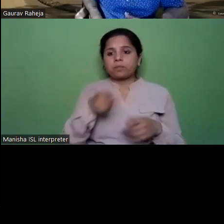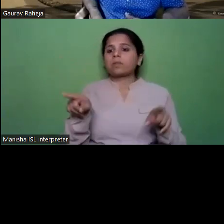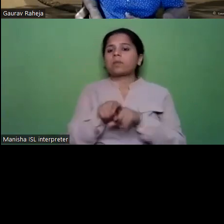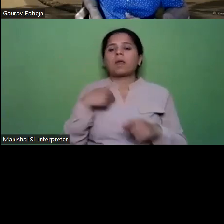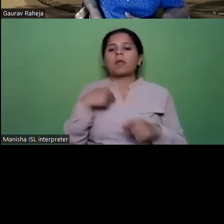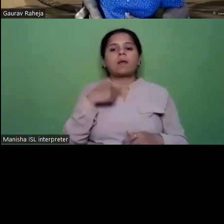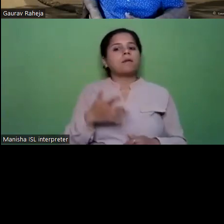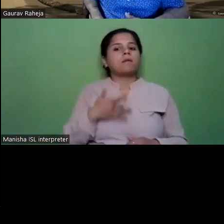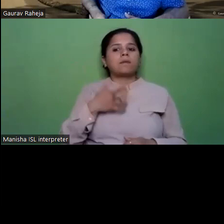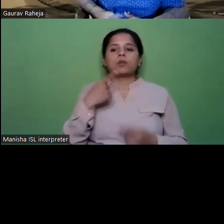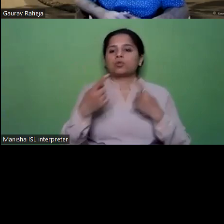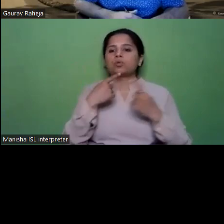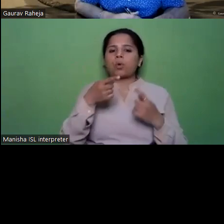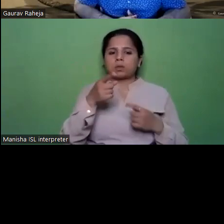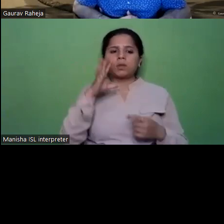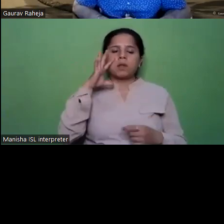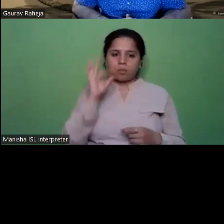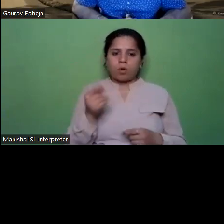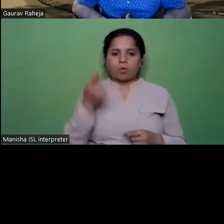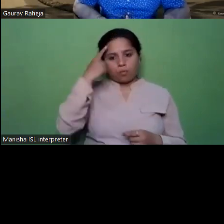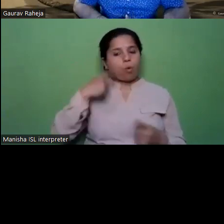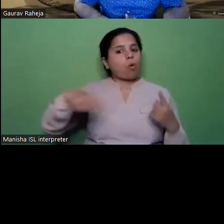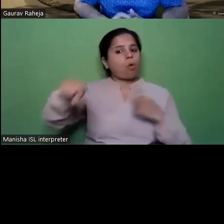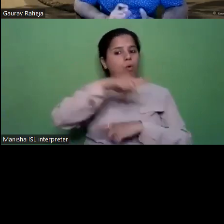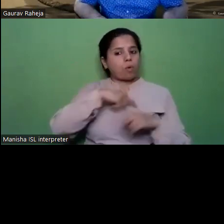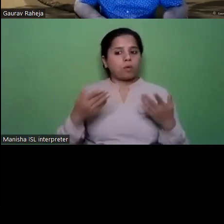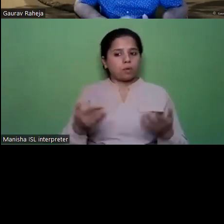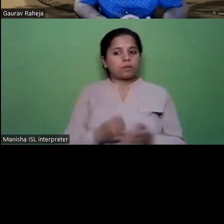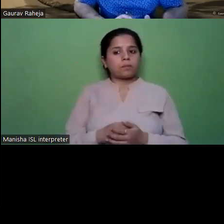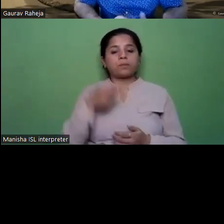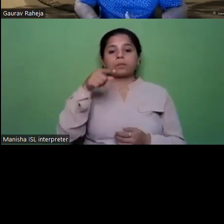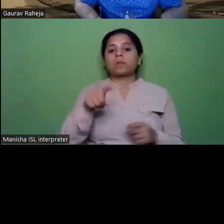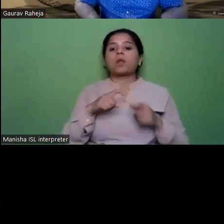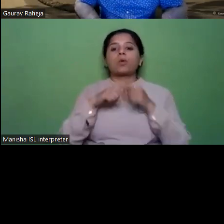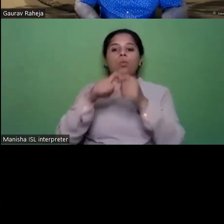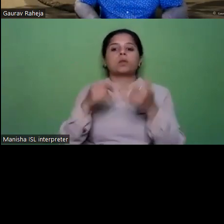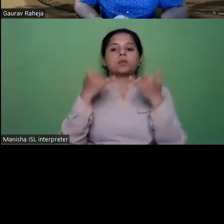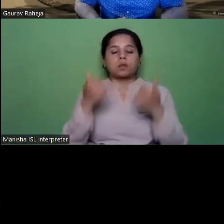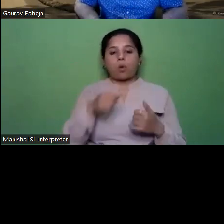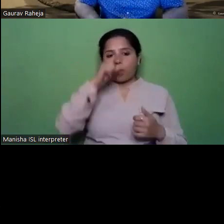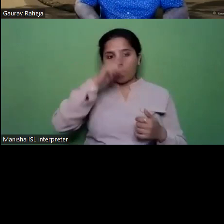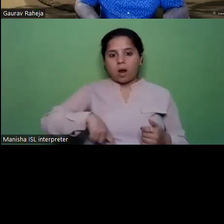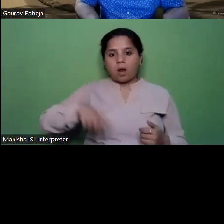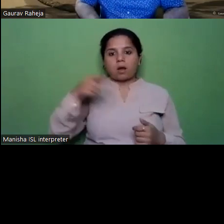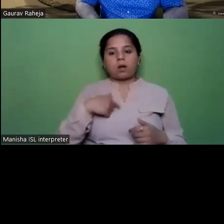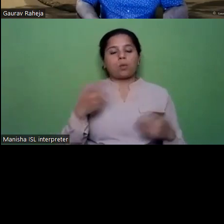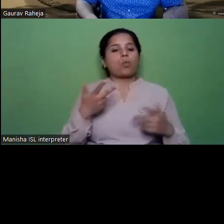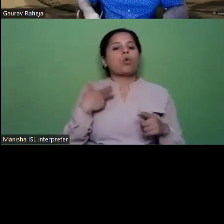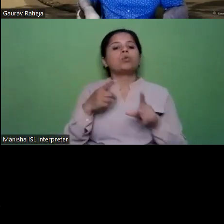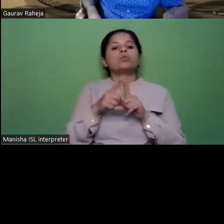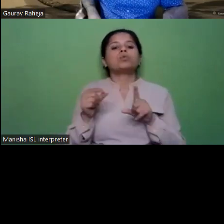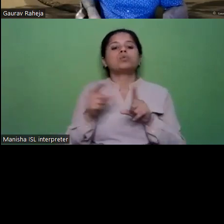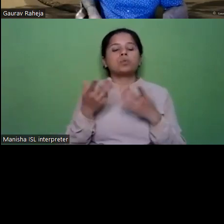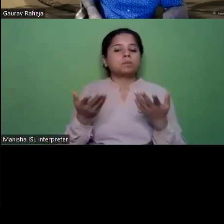this talk is very relevant to all of us. Coming to the question now of India, what are we doing about it?